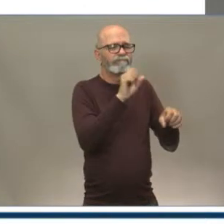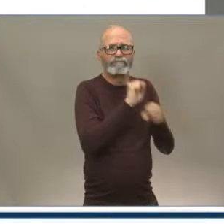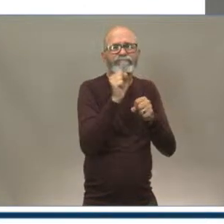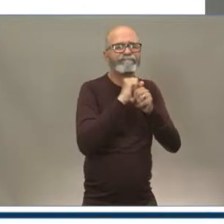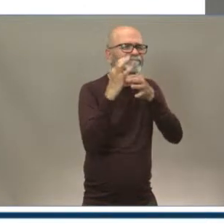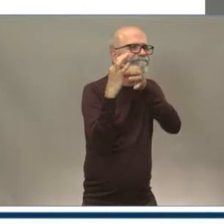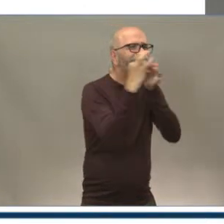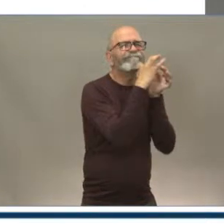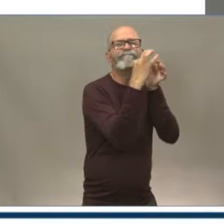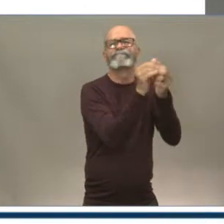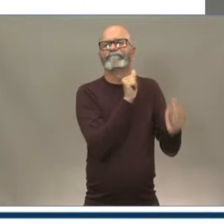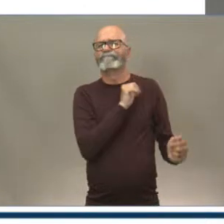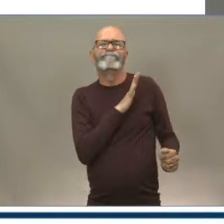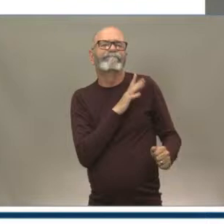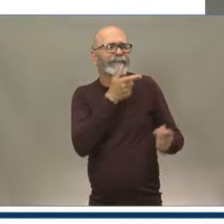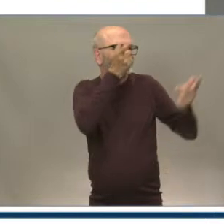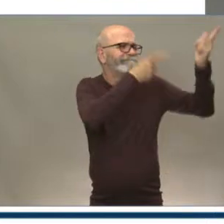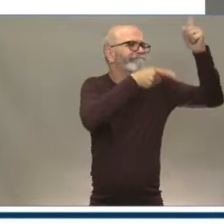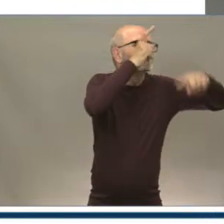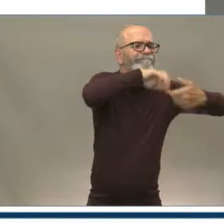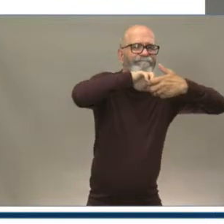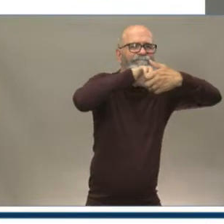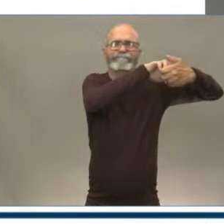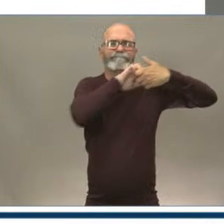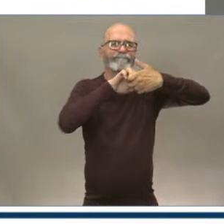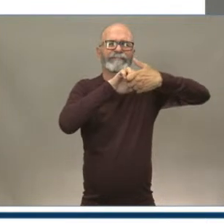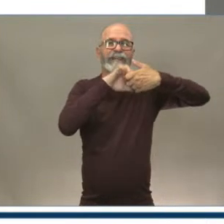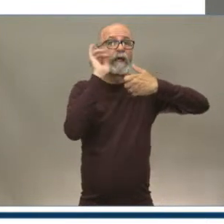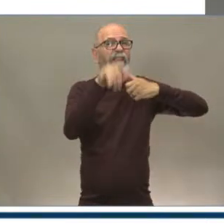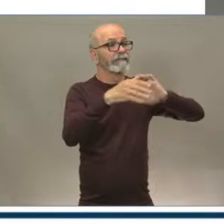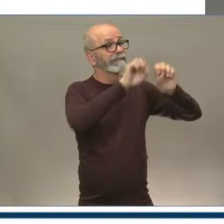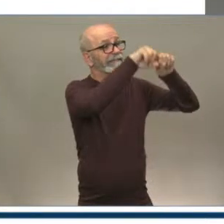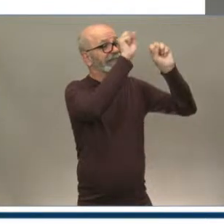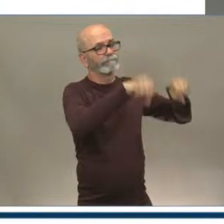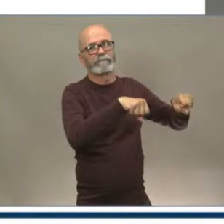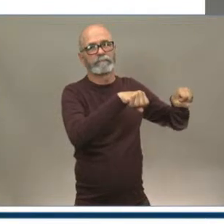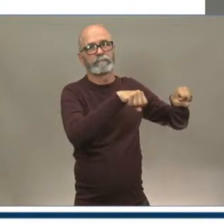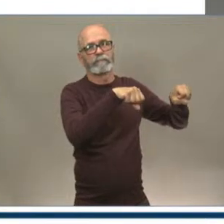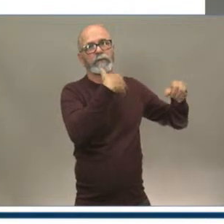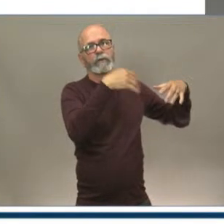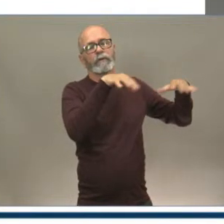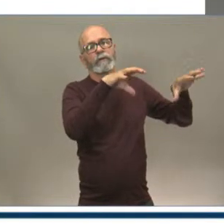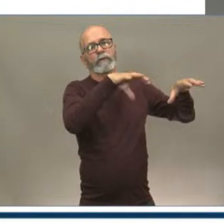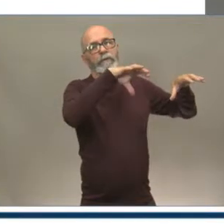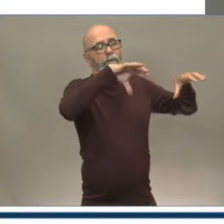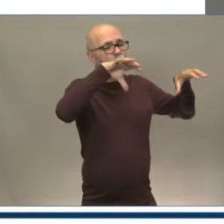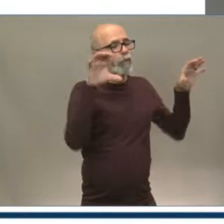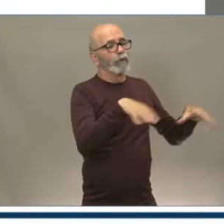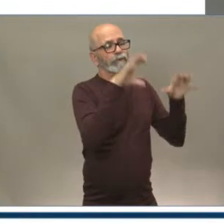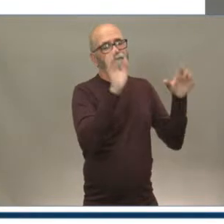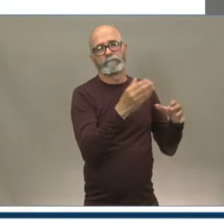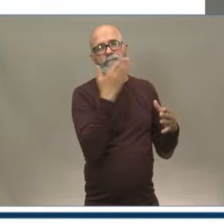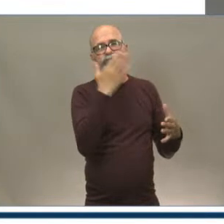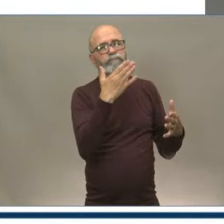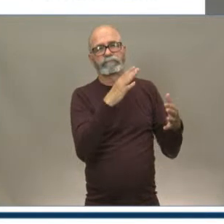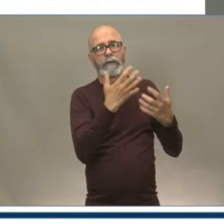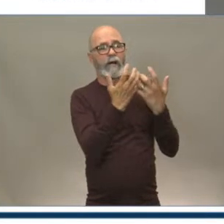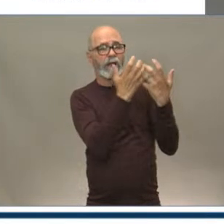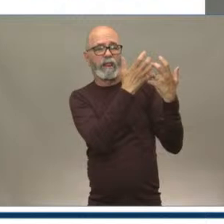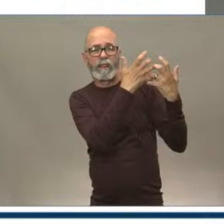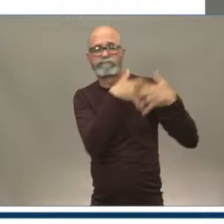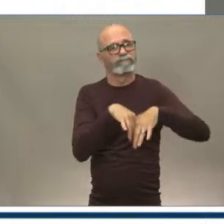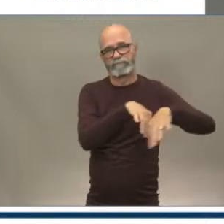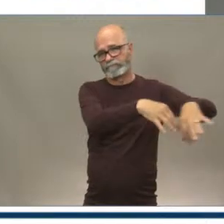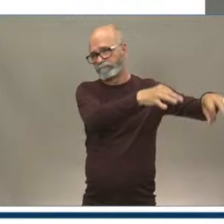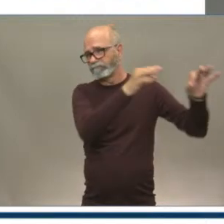everything as a single system, and every part of that system is working in a very coordinated way to pay attention to what we